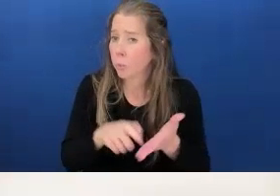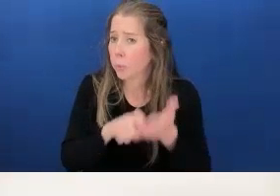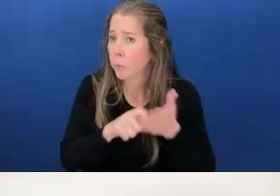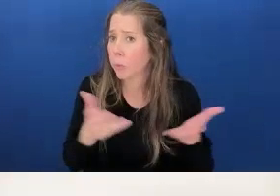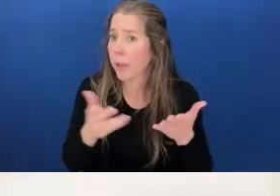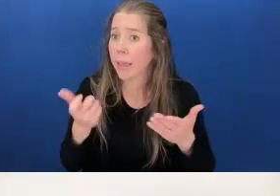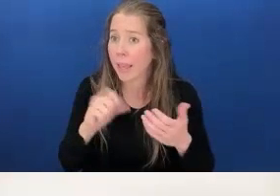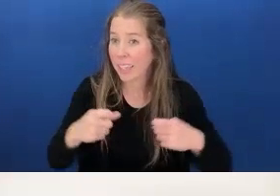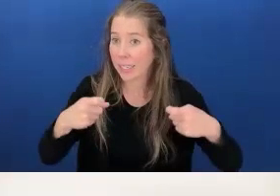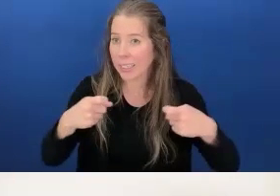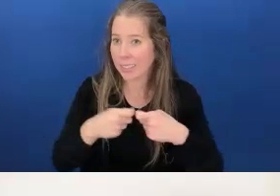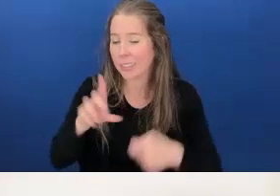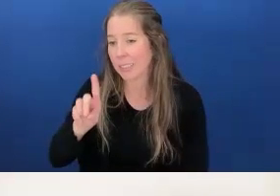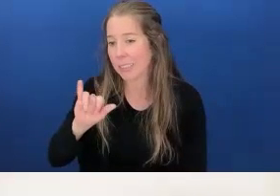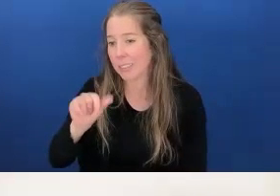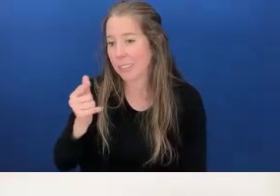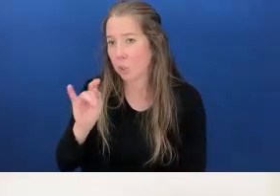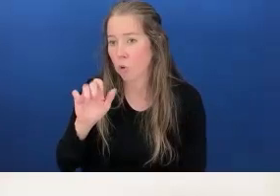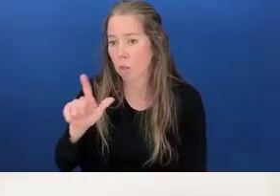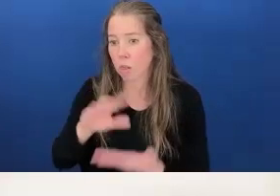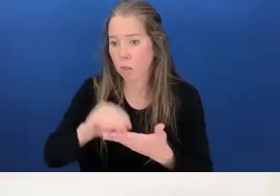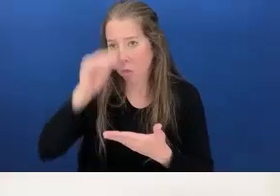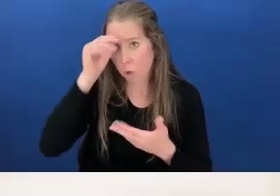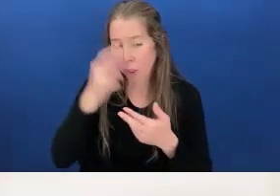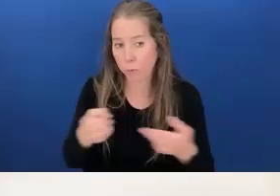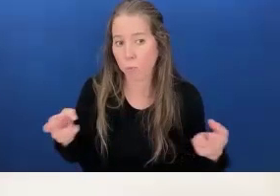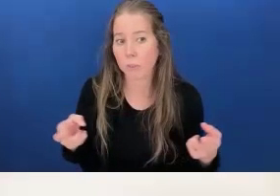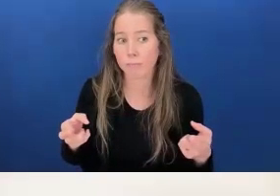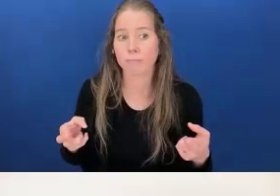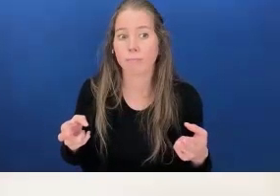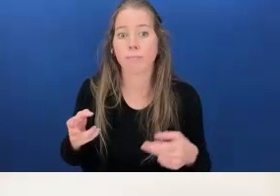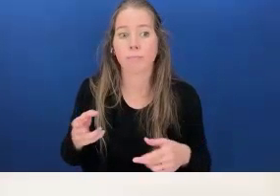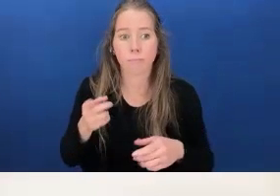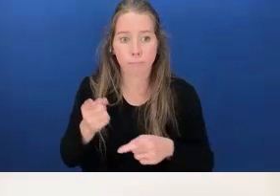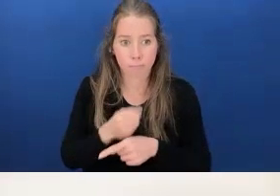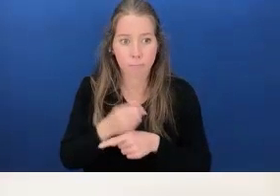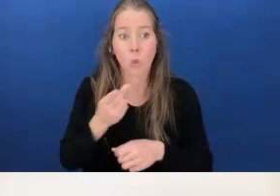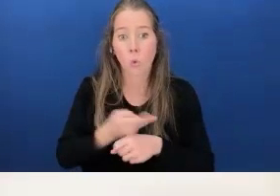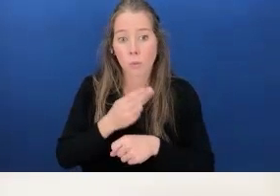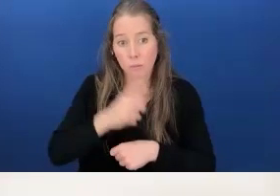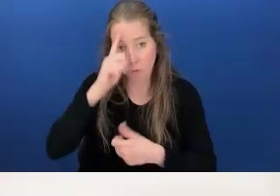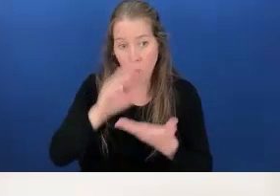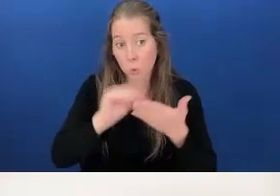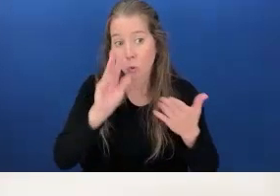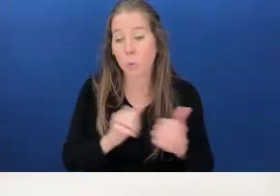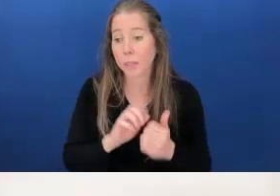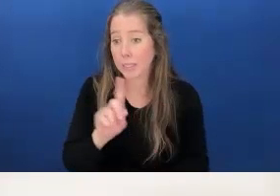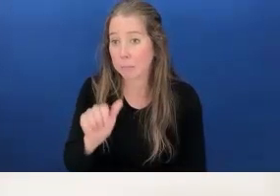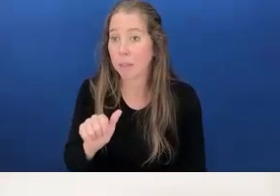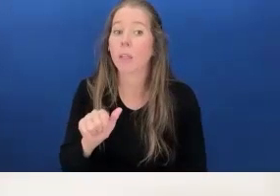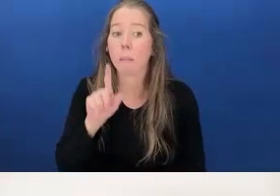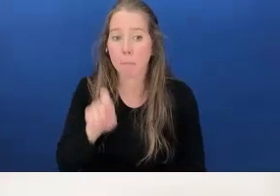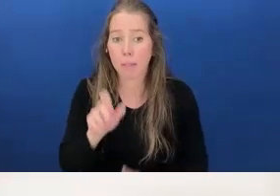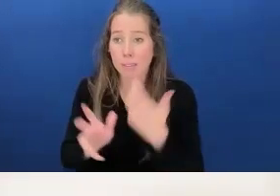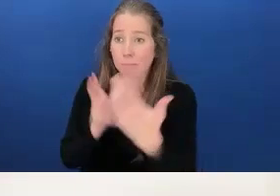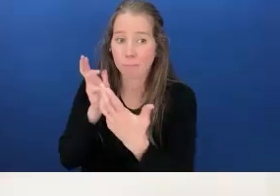digital learning resource made appropriate for and usable by students with disabilities have to conform